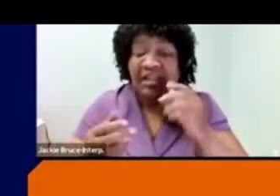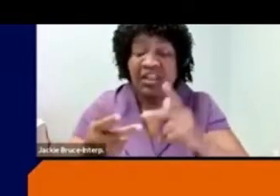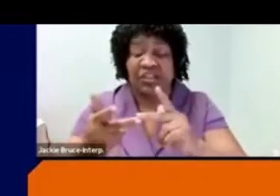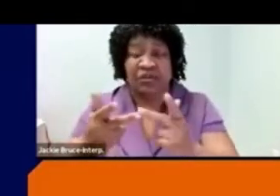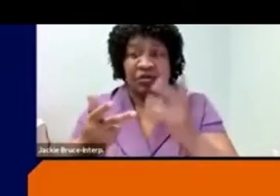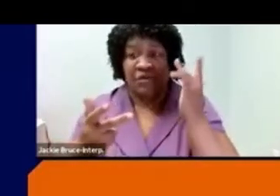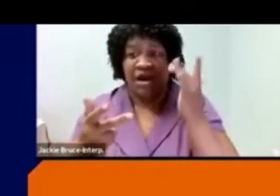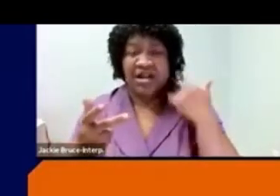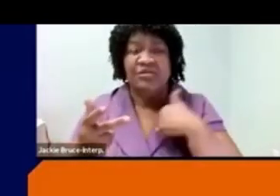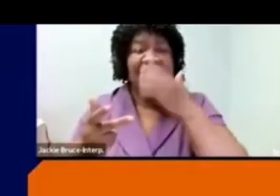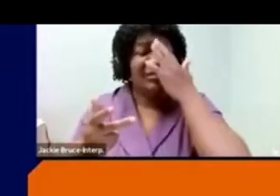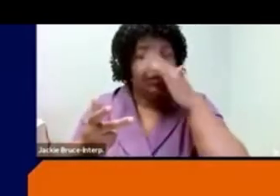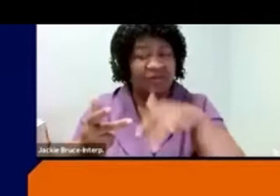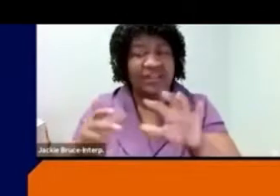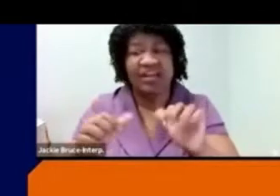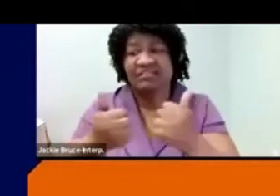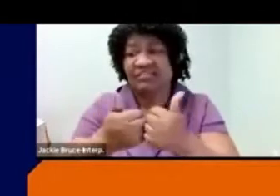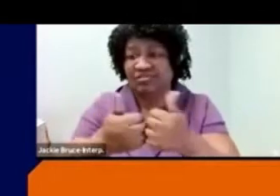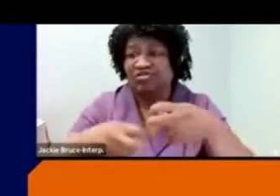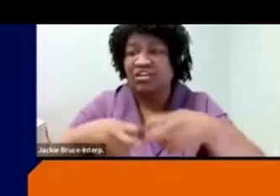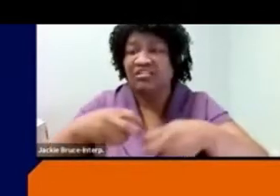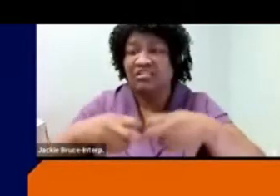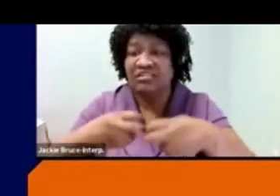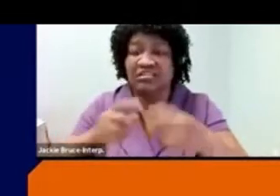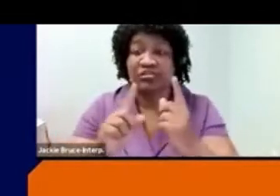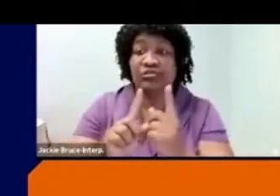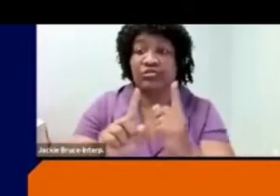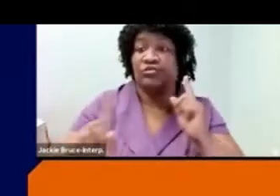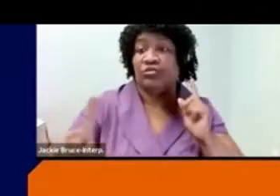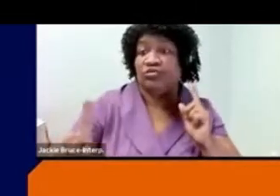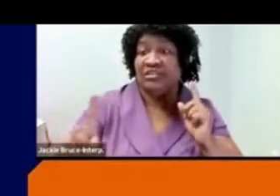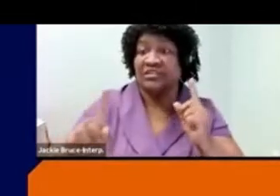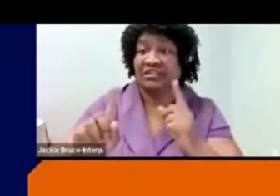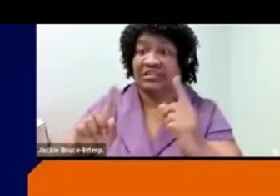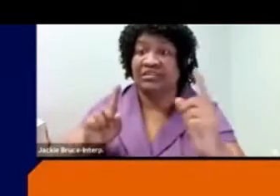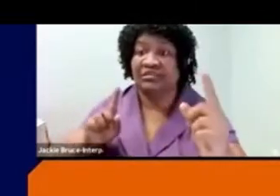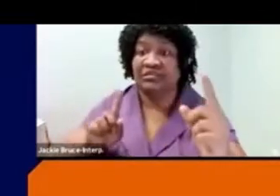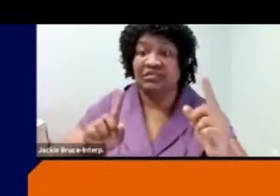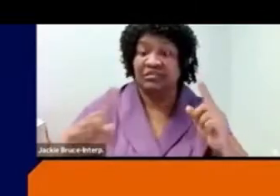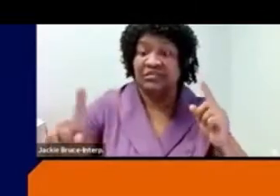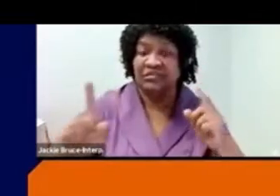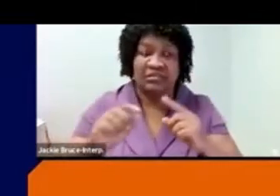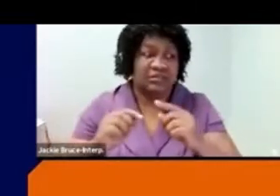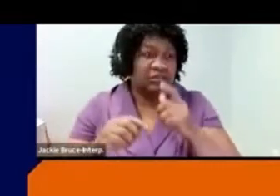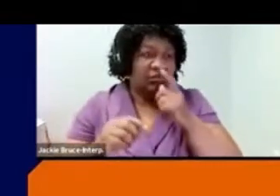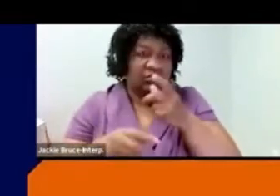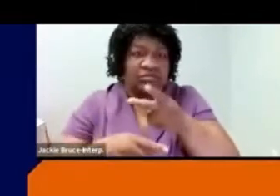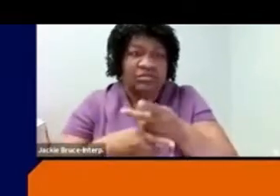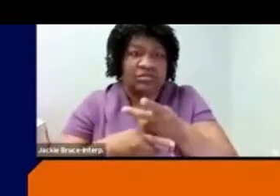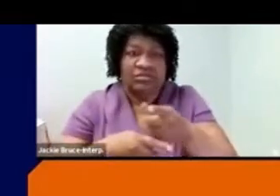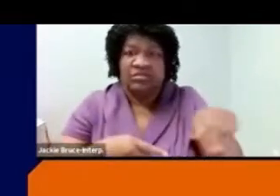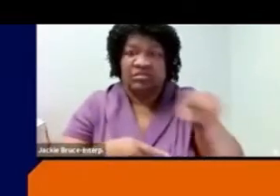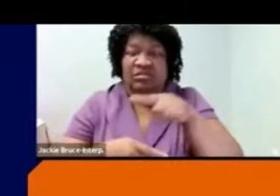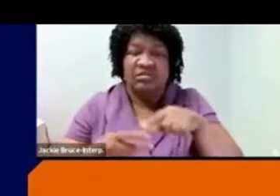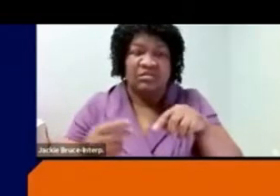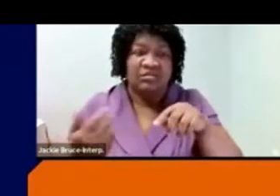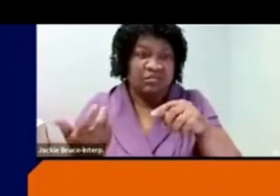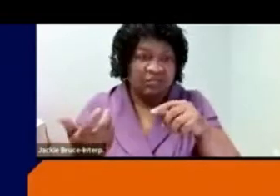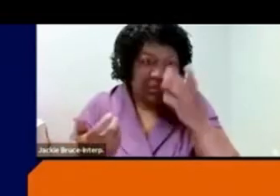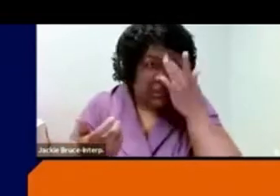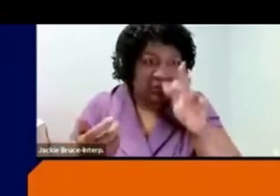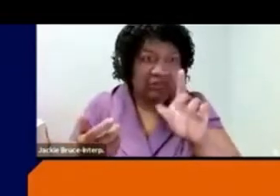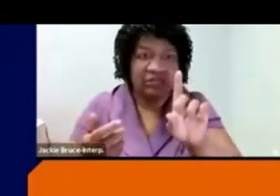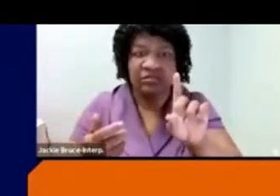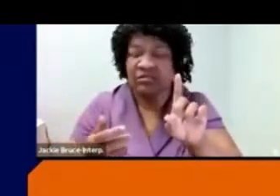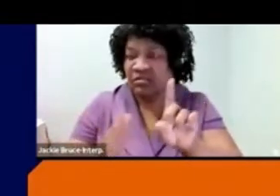because we know that there are challenges to social distancing related to the care that people with intellectual and developmental disability often